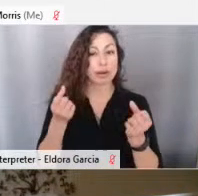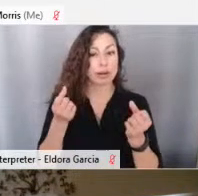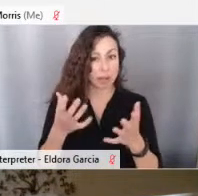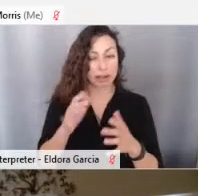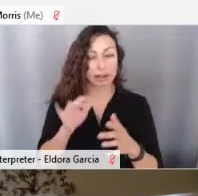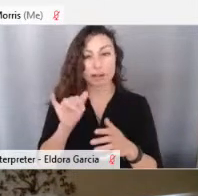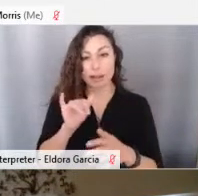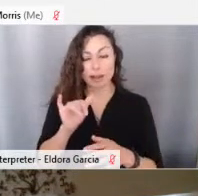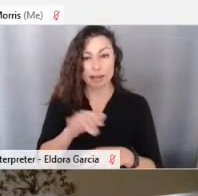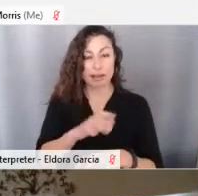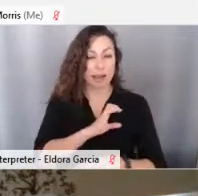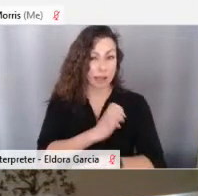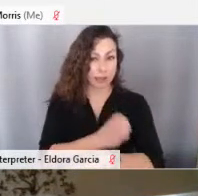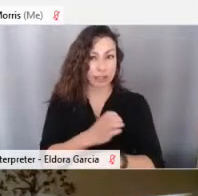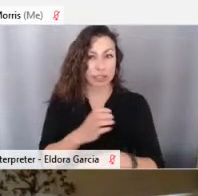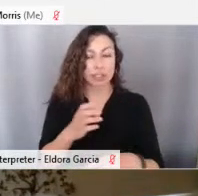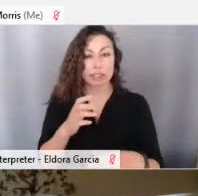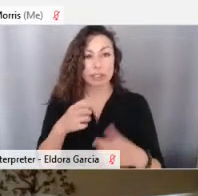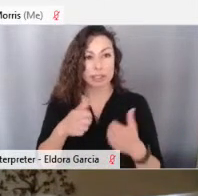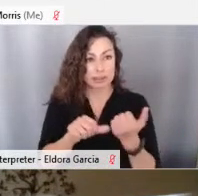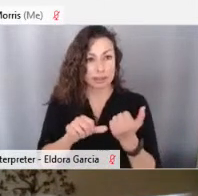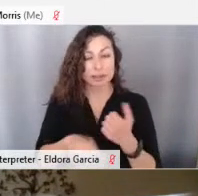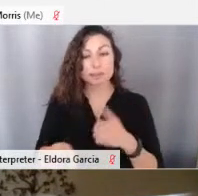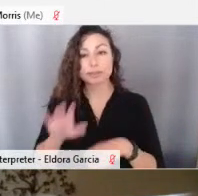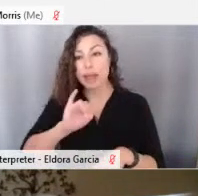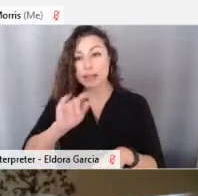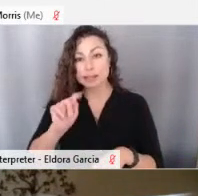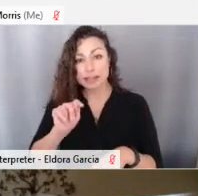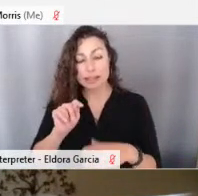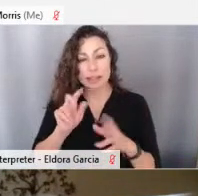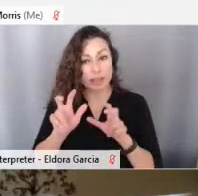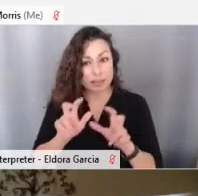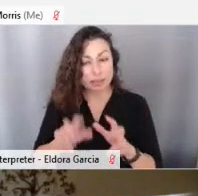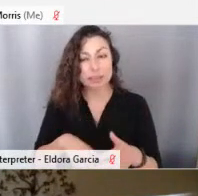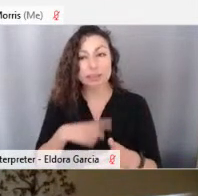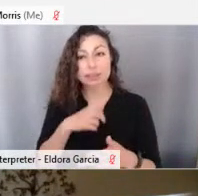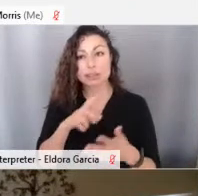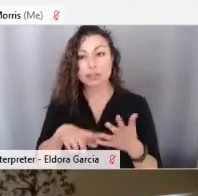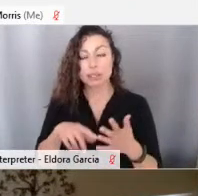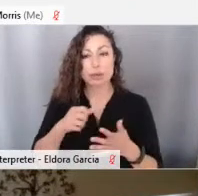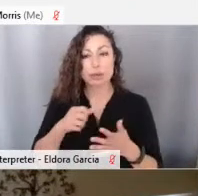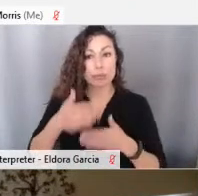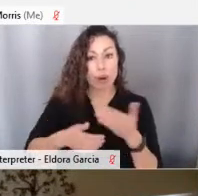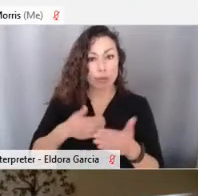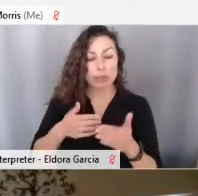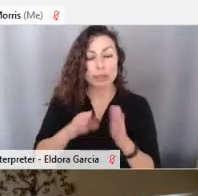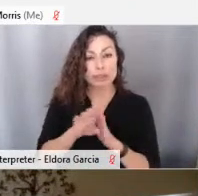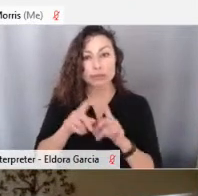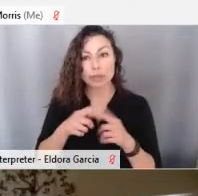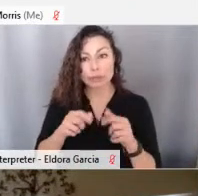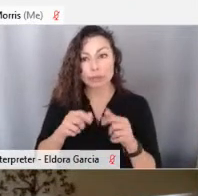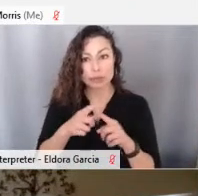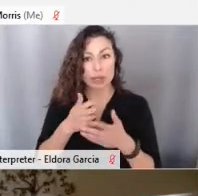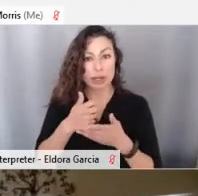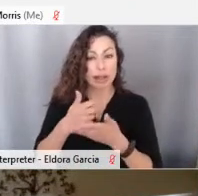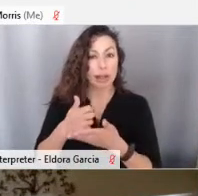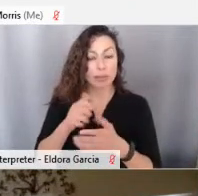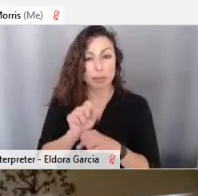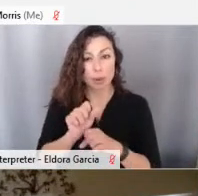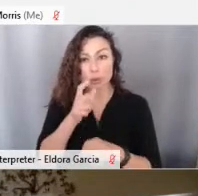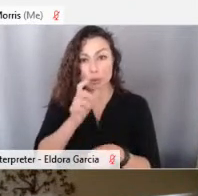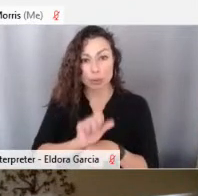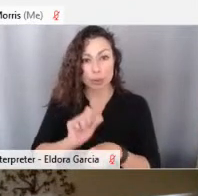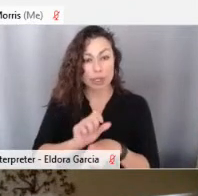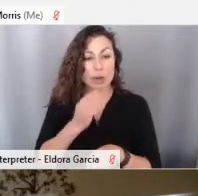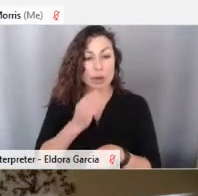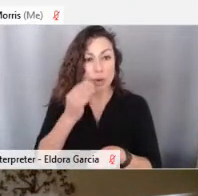assistance. Talked about IT investments, talked about progress in getting employees working at home, and sort of set